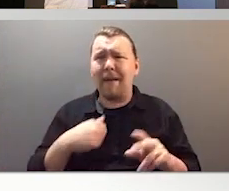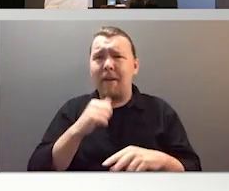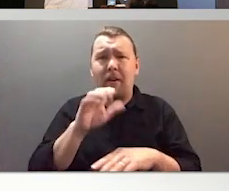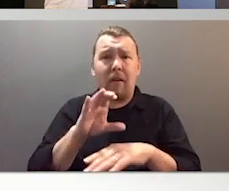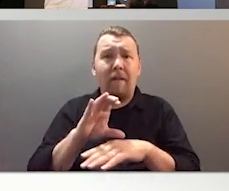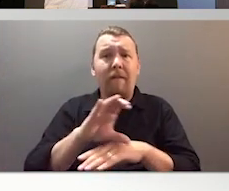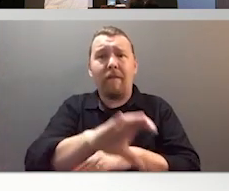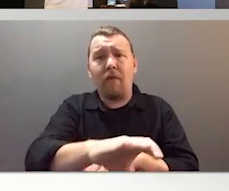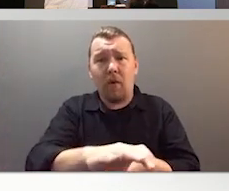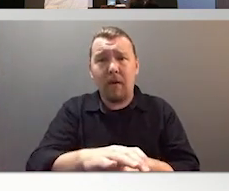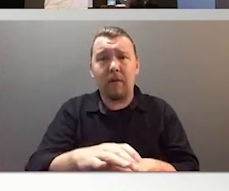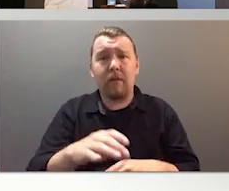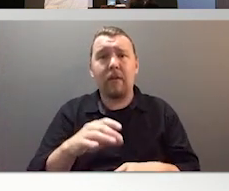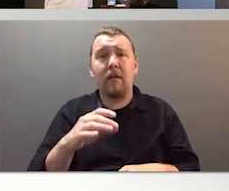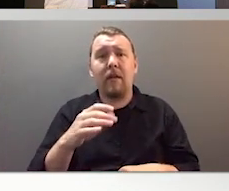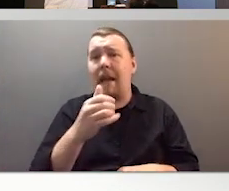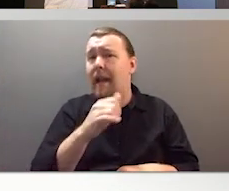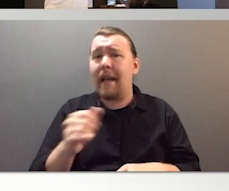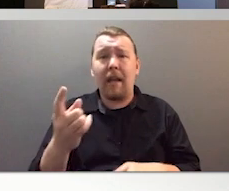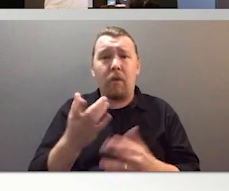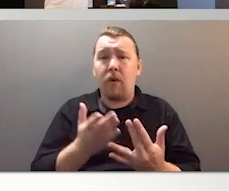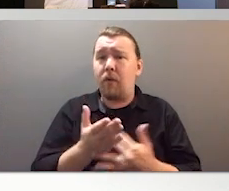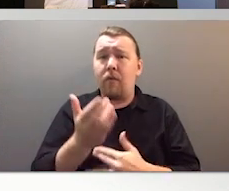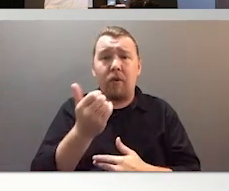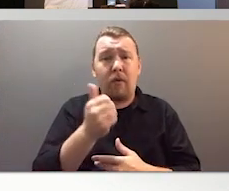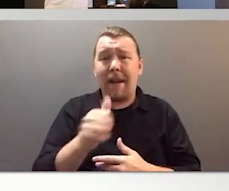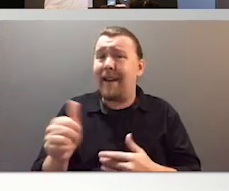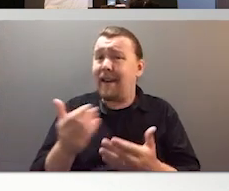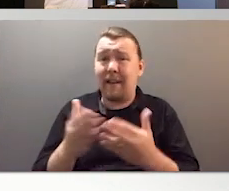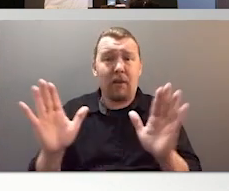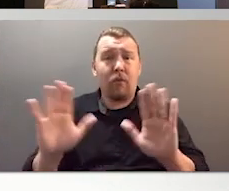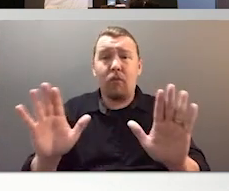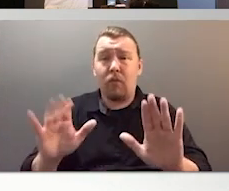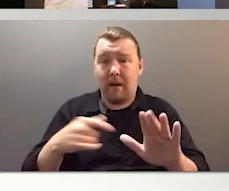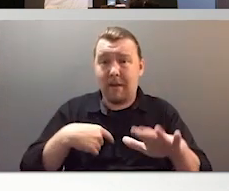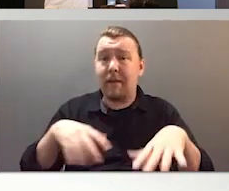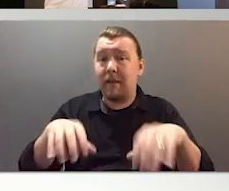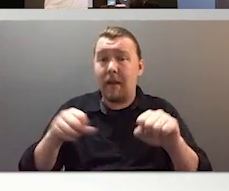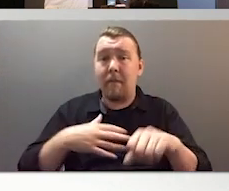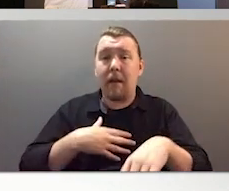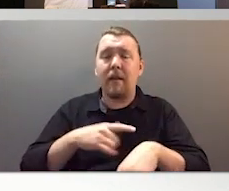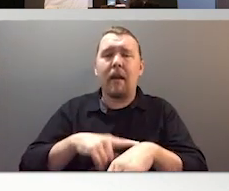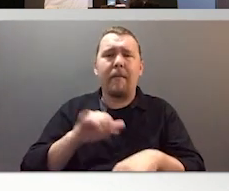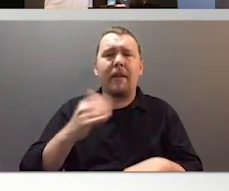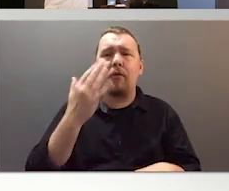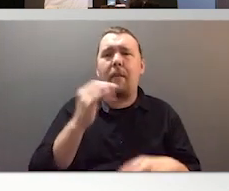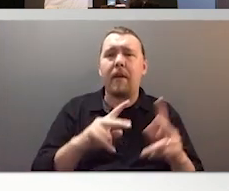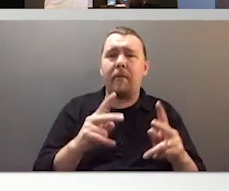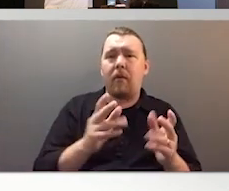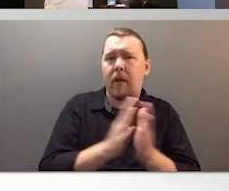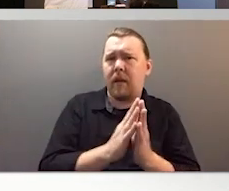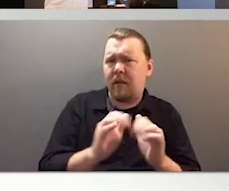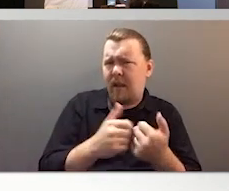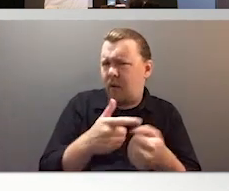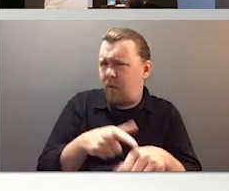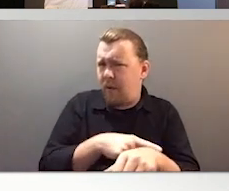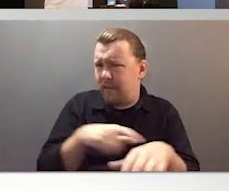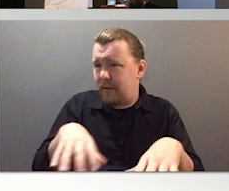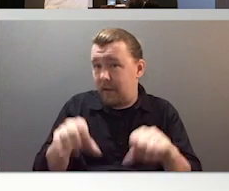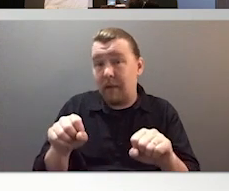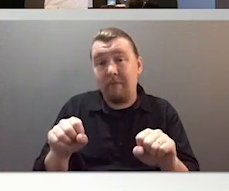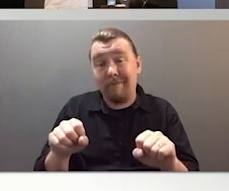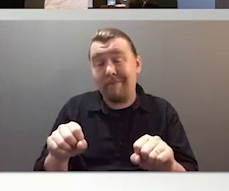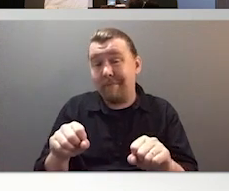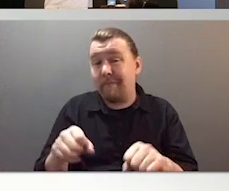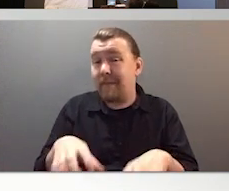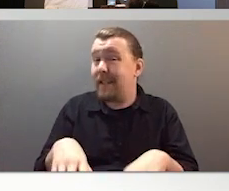take me a while. And I believe connection is key. And if I can't build that connection with me or one of my